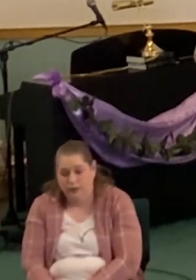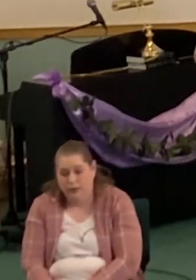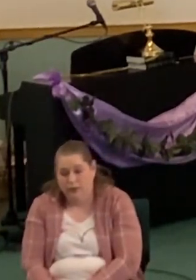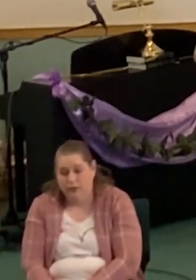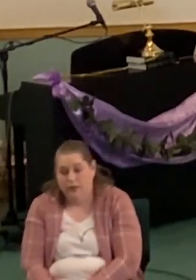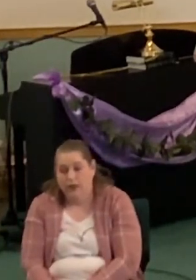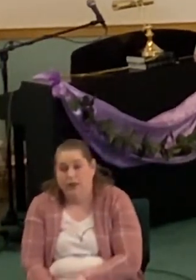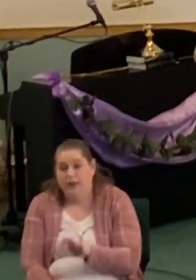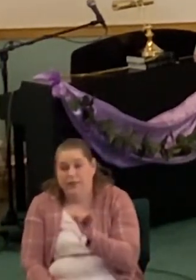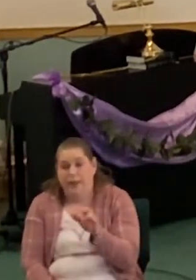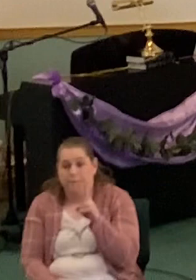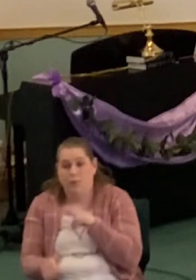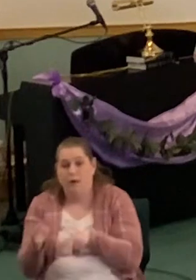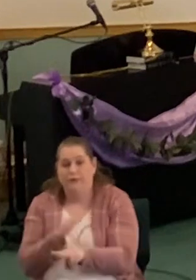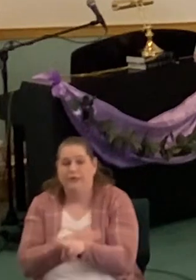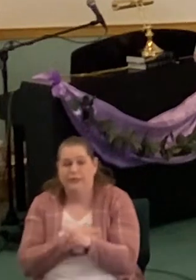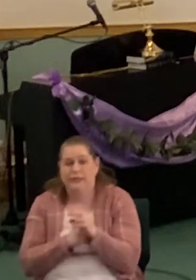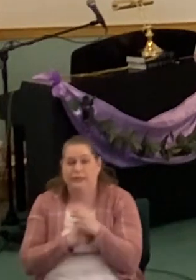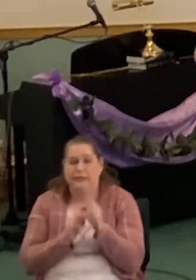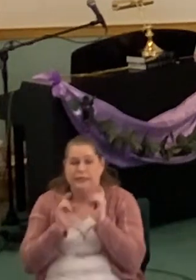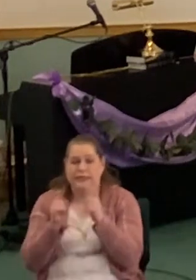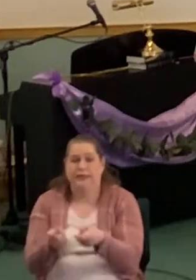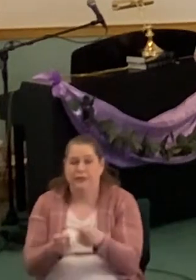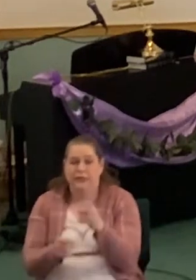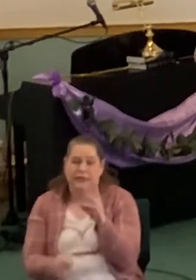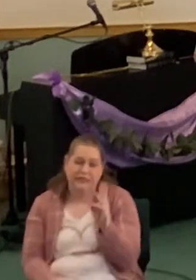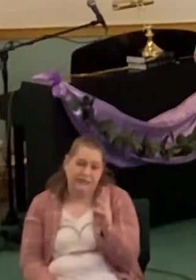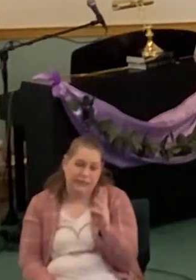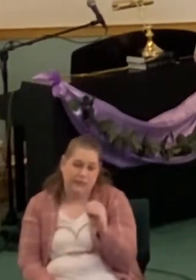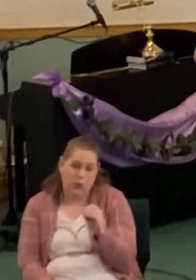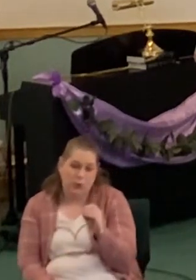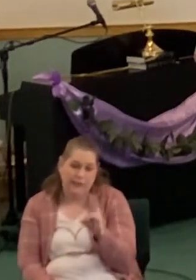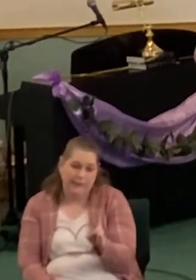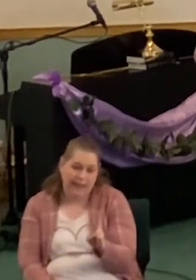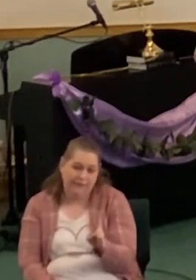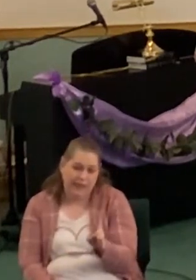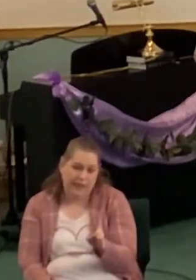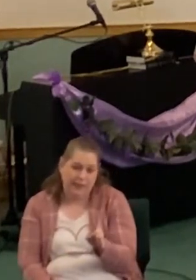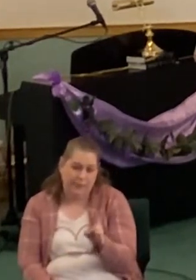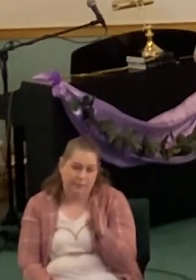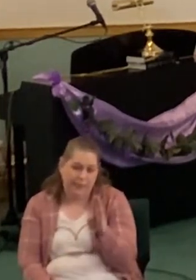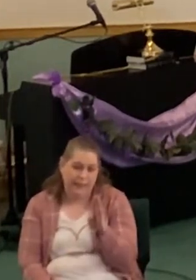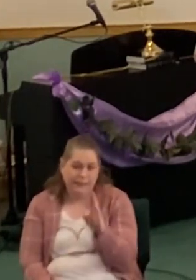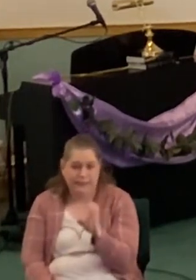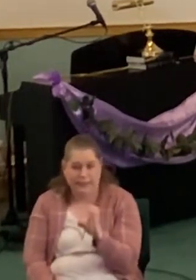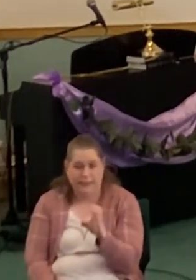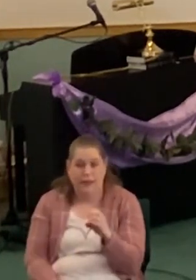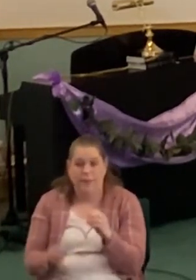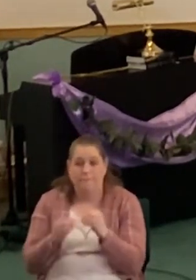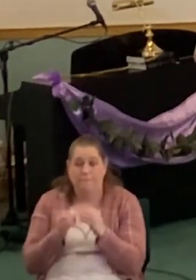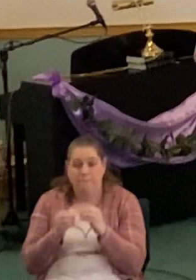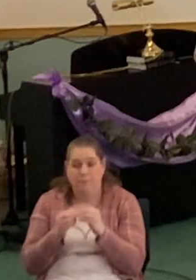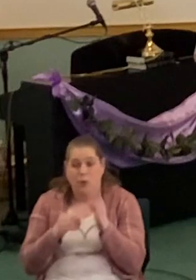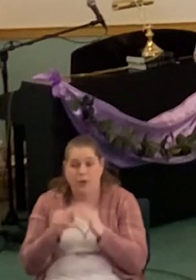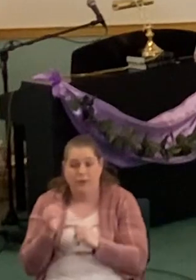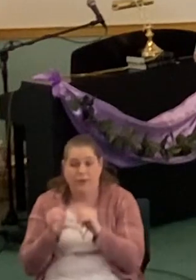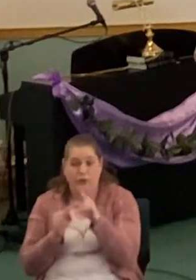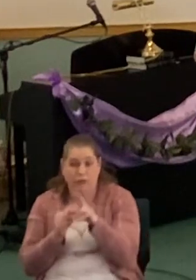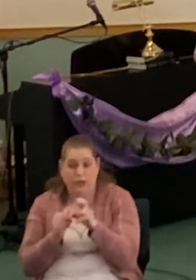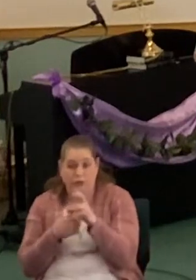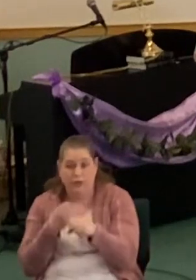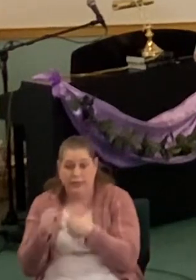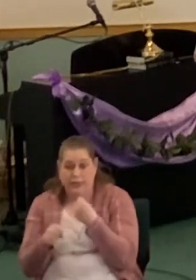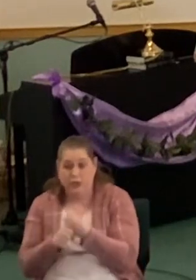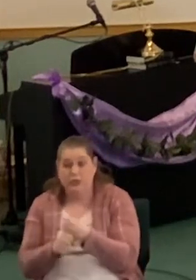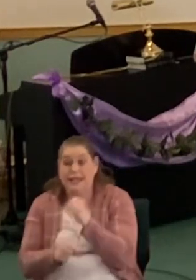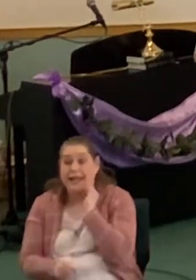This prophecy is given in about 606 or 607 BC. So more than 300 years, they have left God. They have